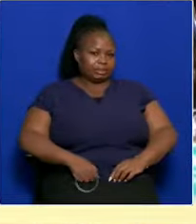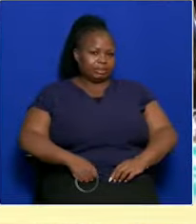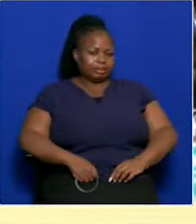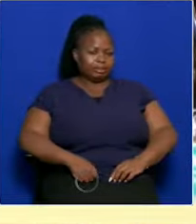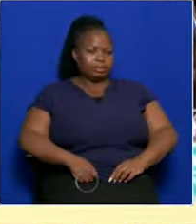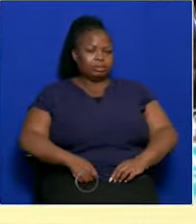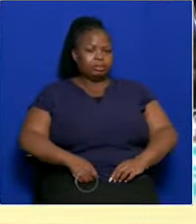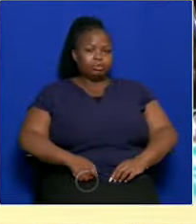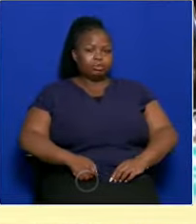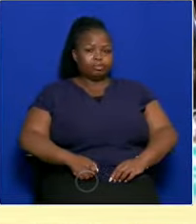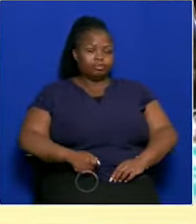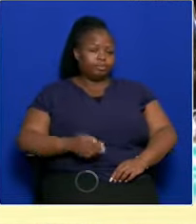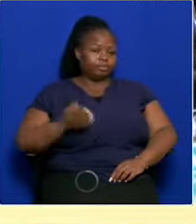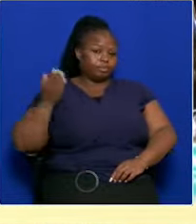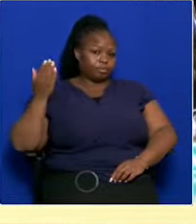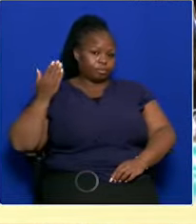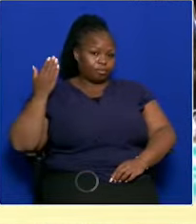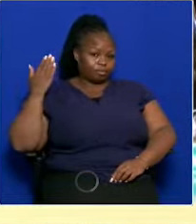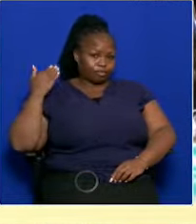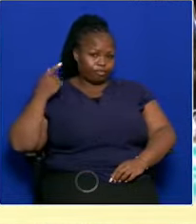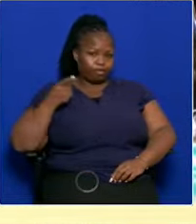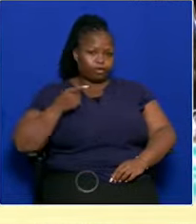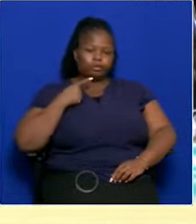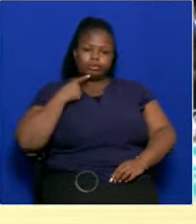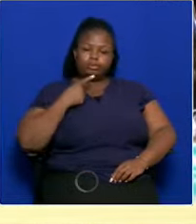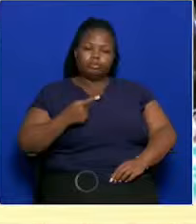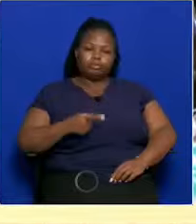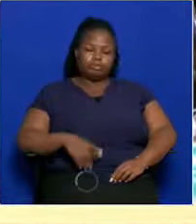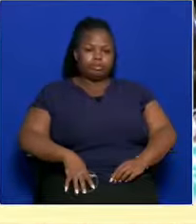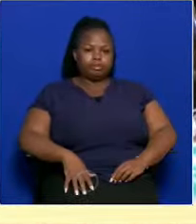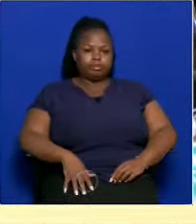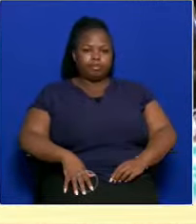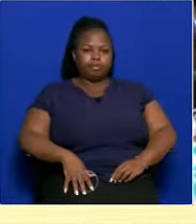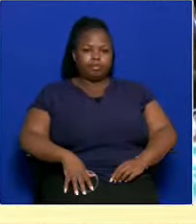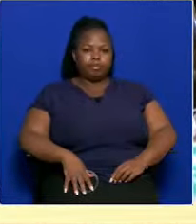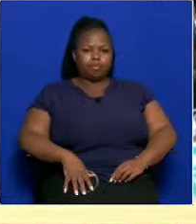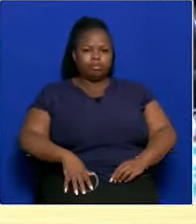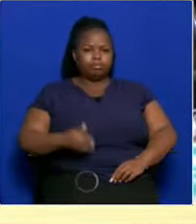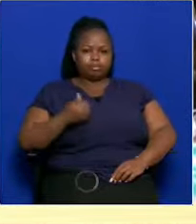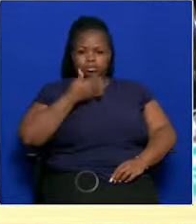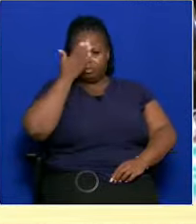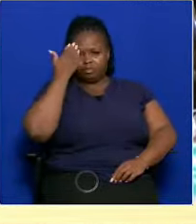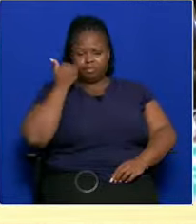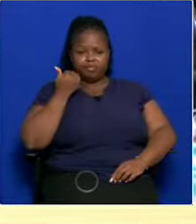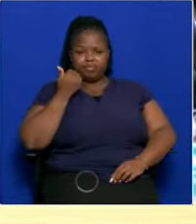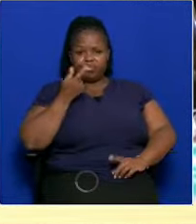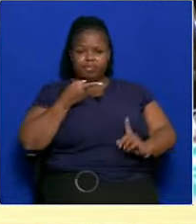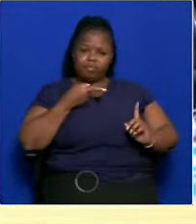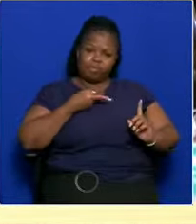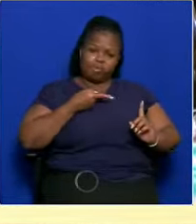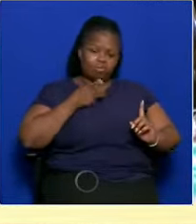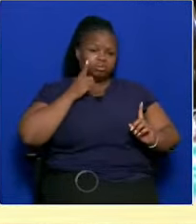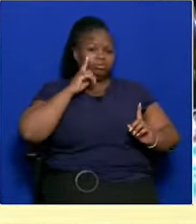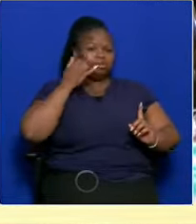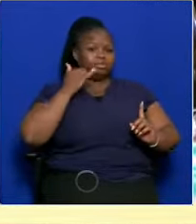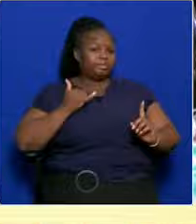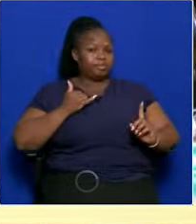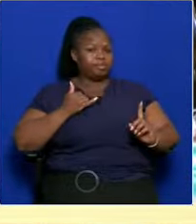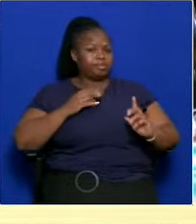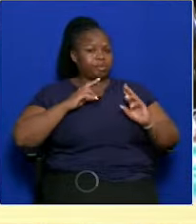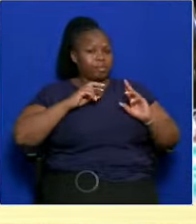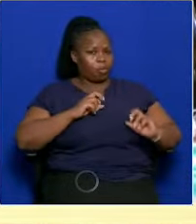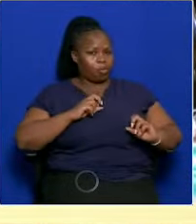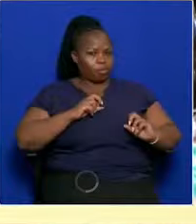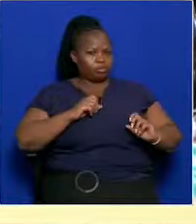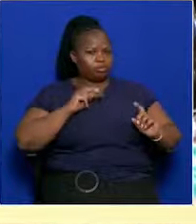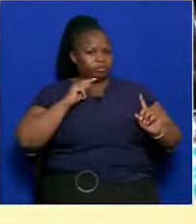earlier that you didn't know, nor did you do a check of Mr.